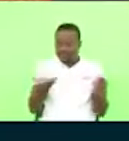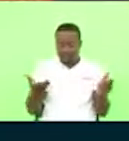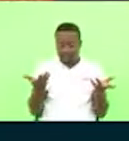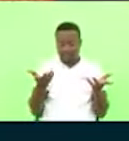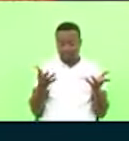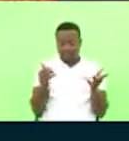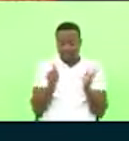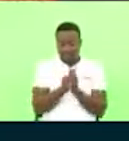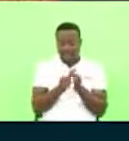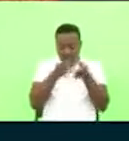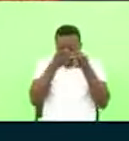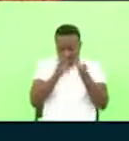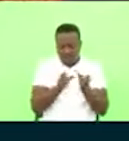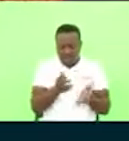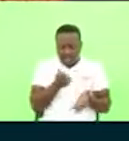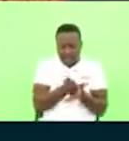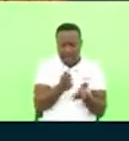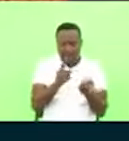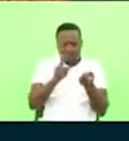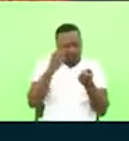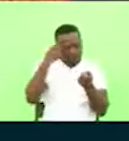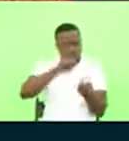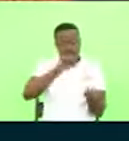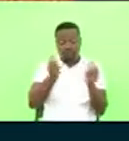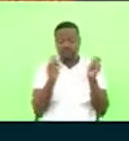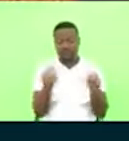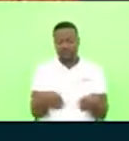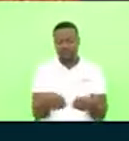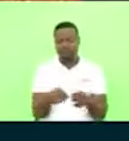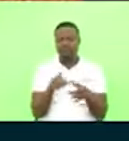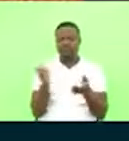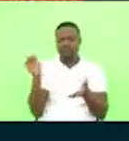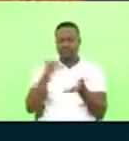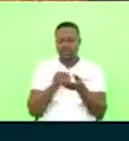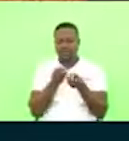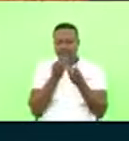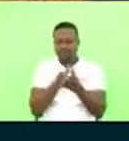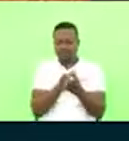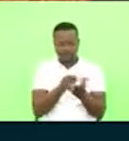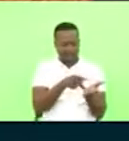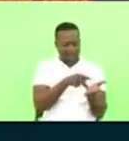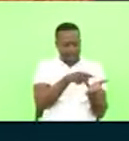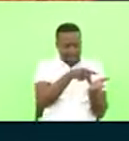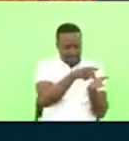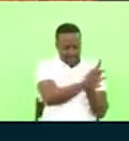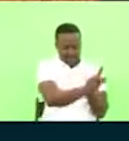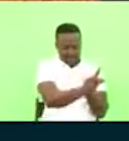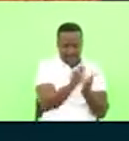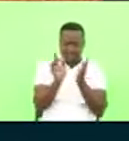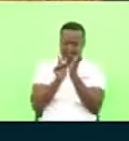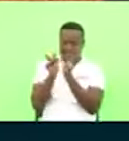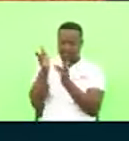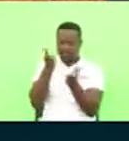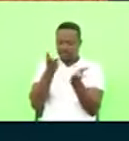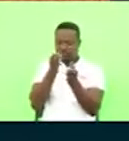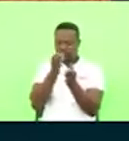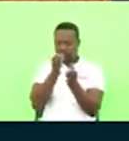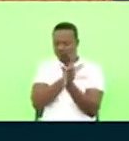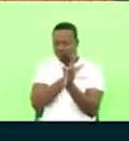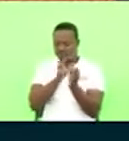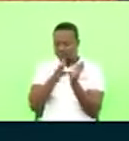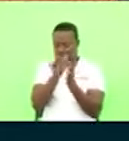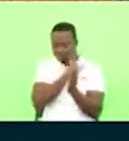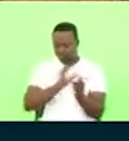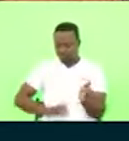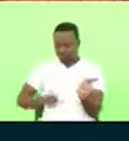everything is an effect. Now let me state that again. The atonement, the death of Jesus on the cross,